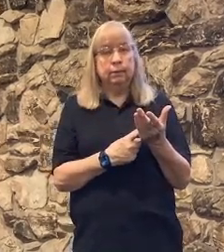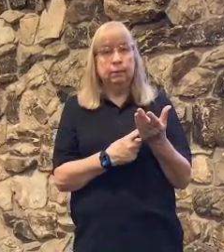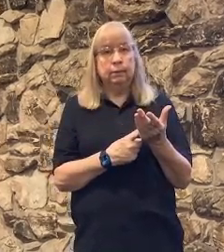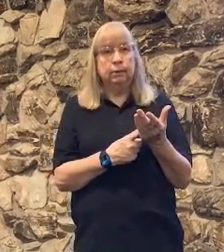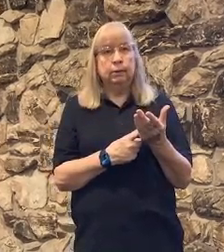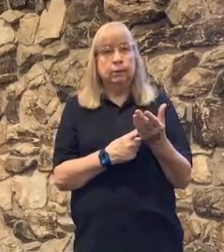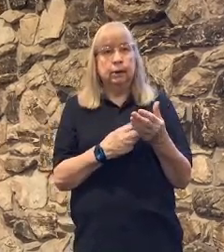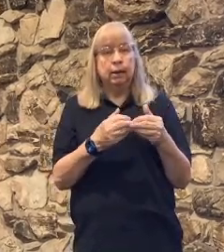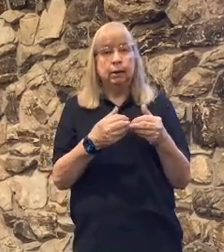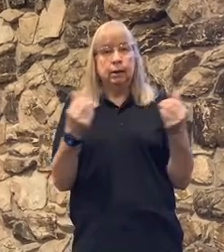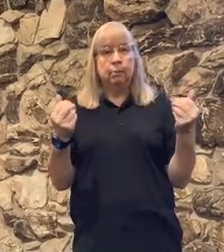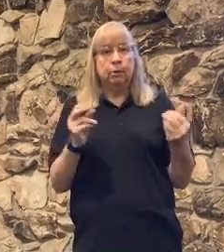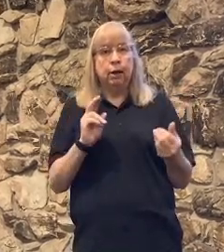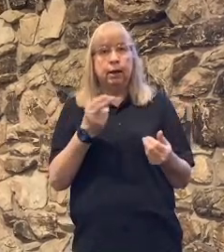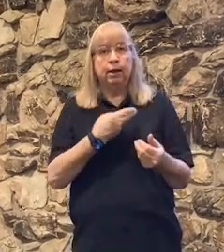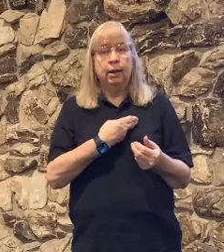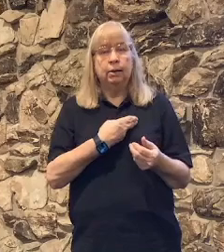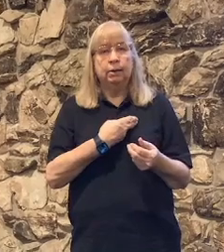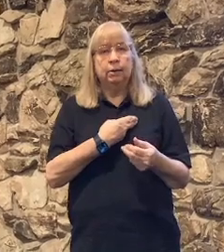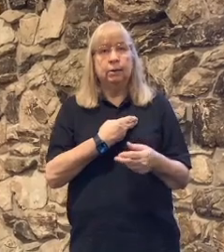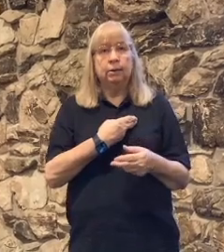that separate us.